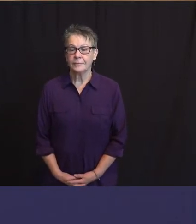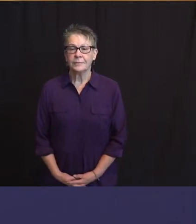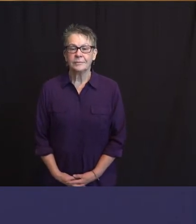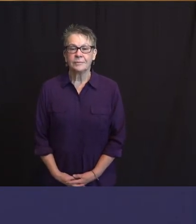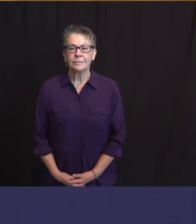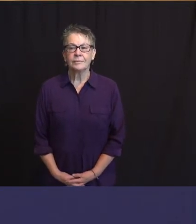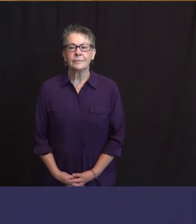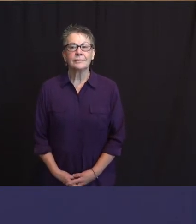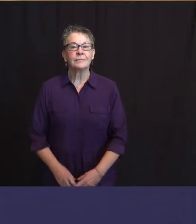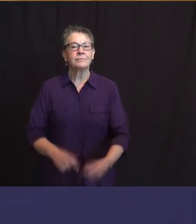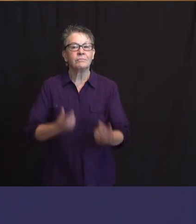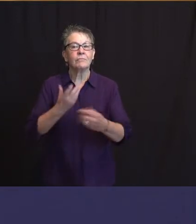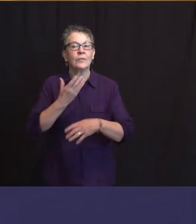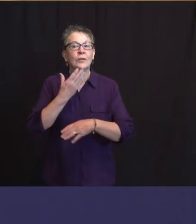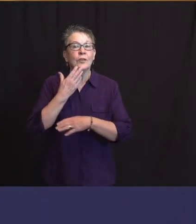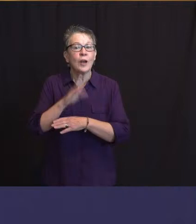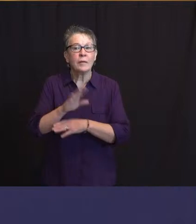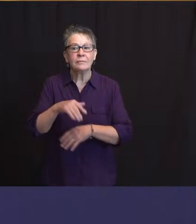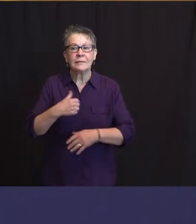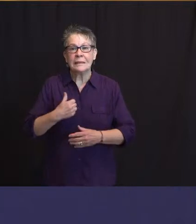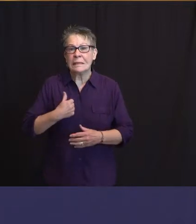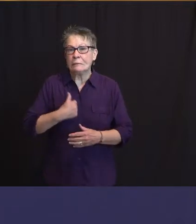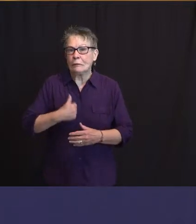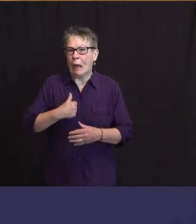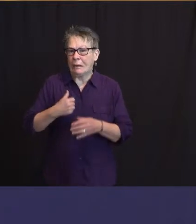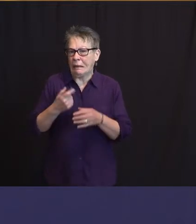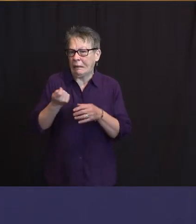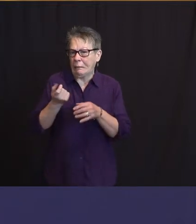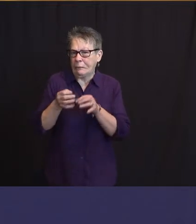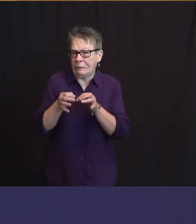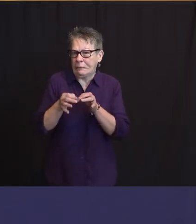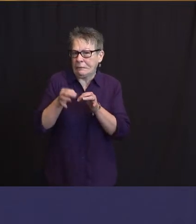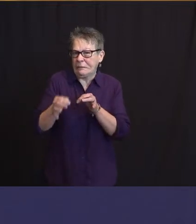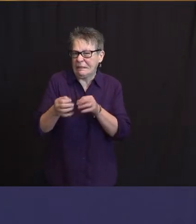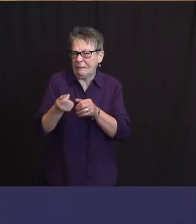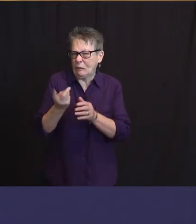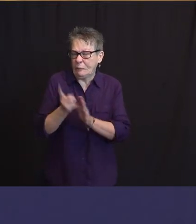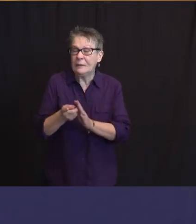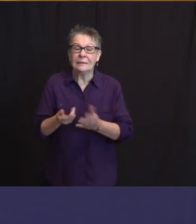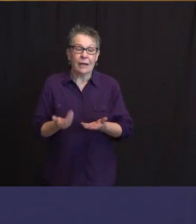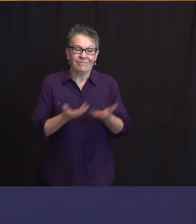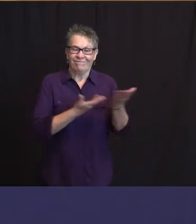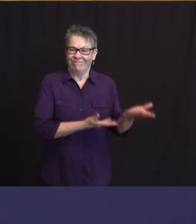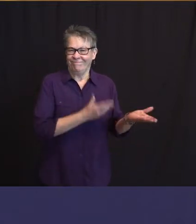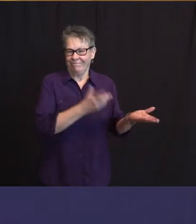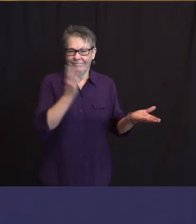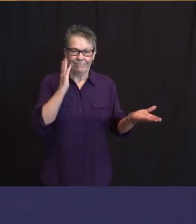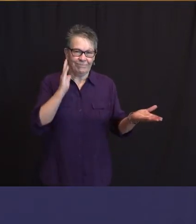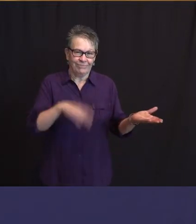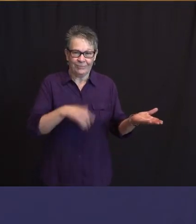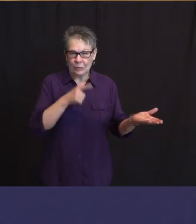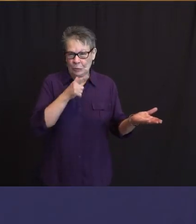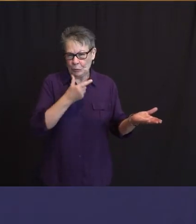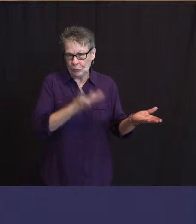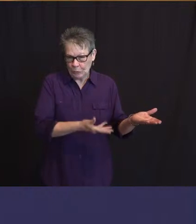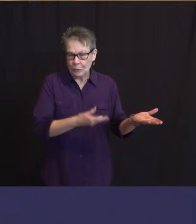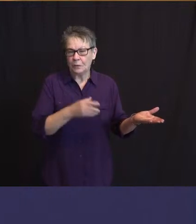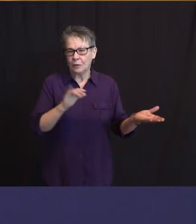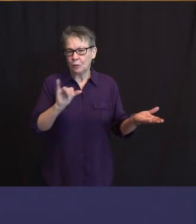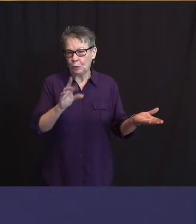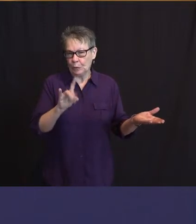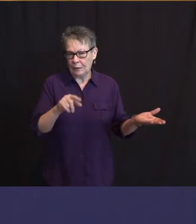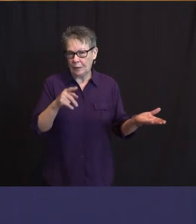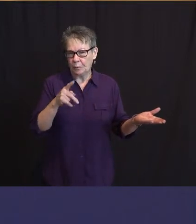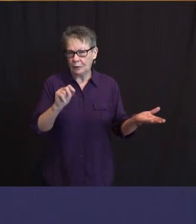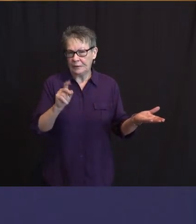Good afternoon. Sorry to be a couple minutes behind. I'm joined by the woman to my right who needs no introduction, the Commissioner of the Department of Health, Judy Persicelli. To her